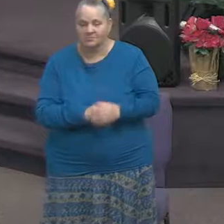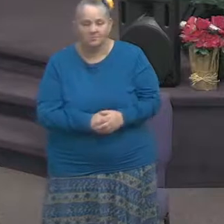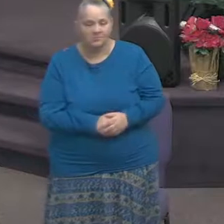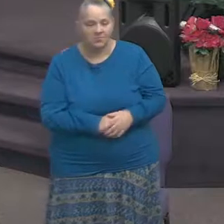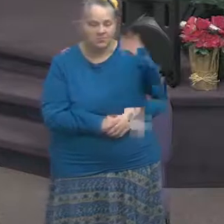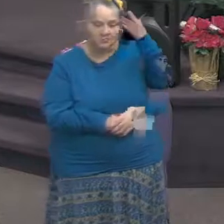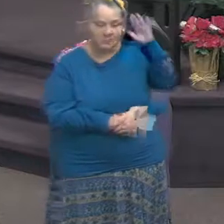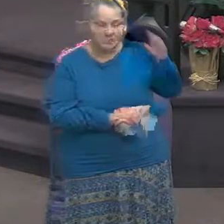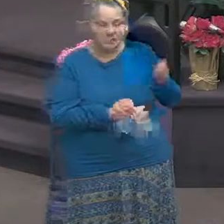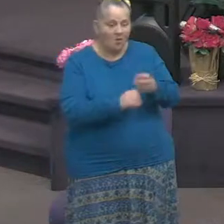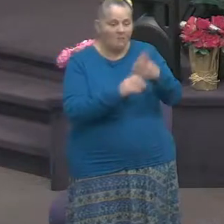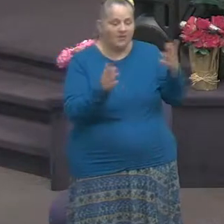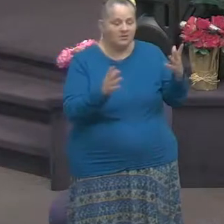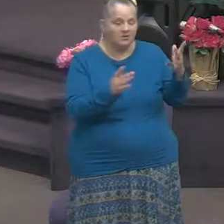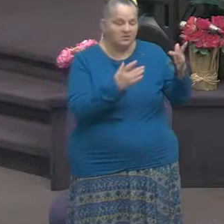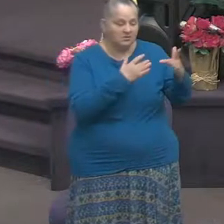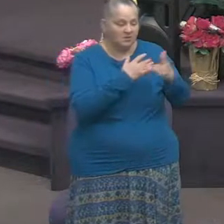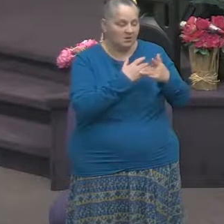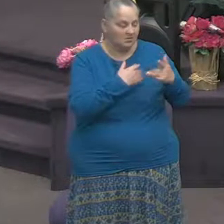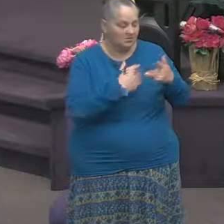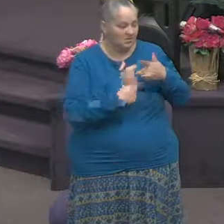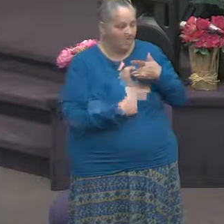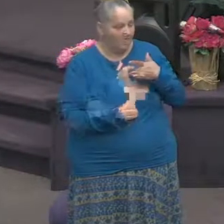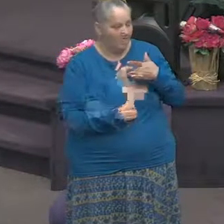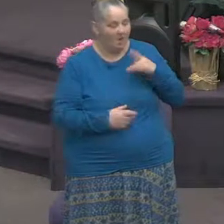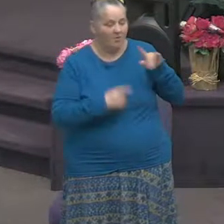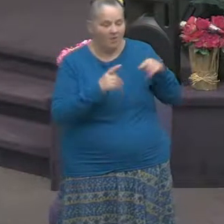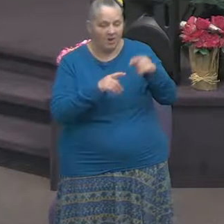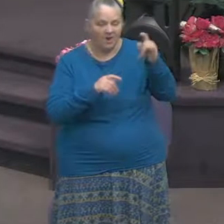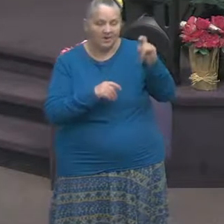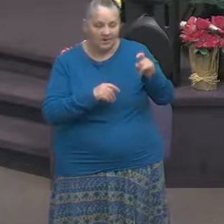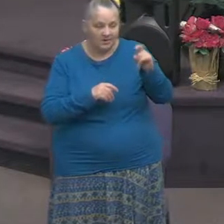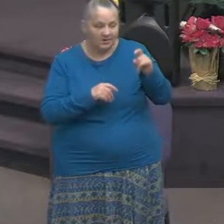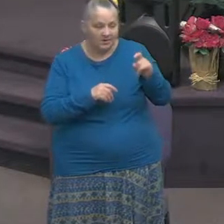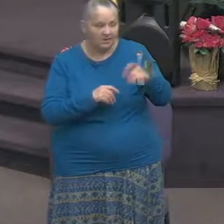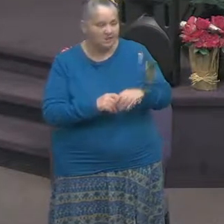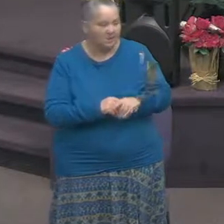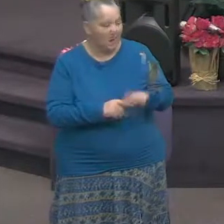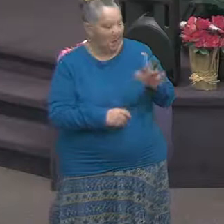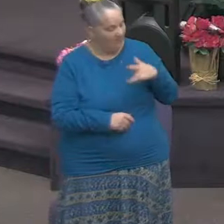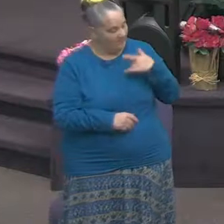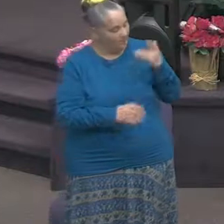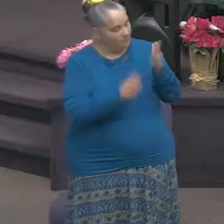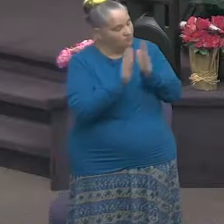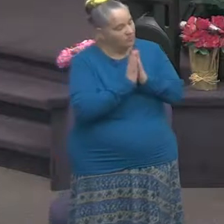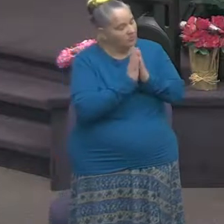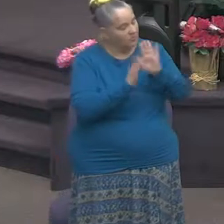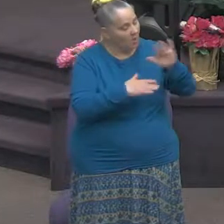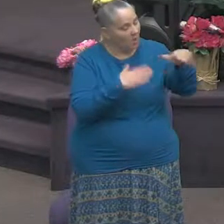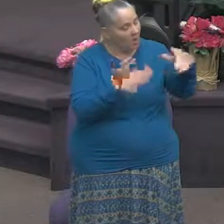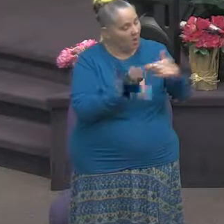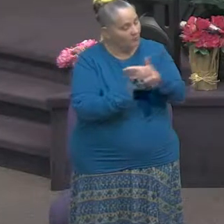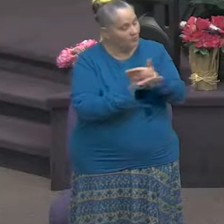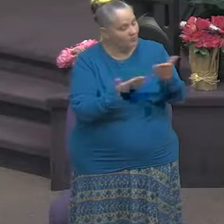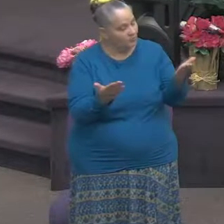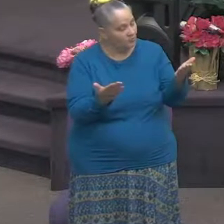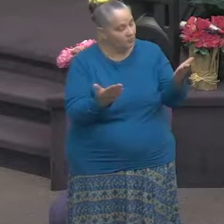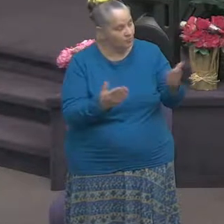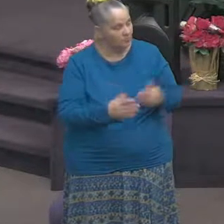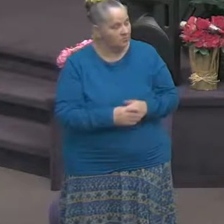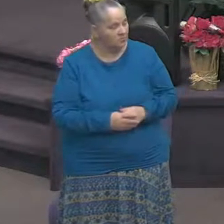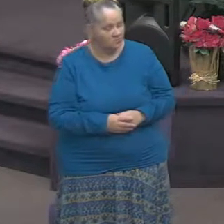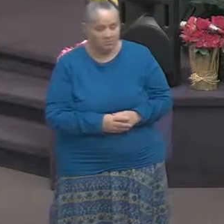You don't know how much it touched my heart in a time where I needed it. I have felt the prayers from all of you.